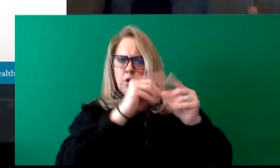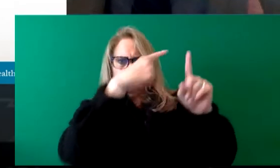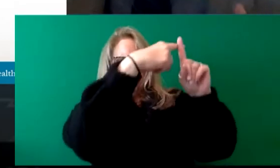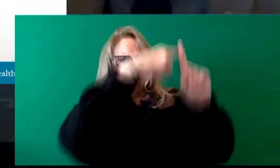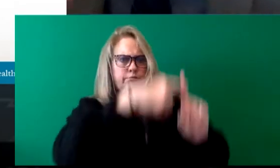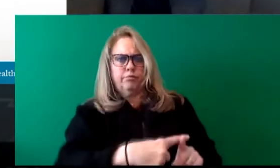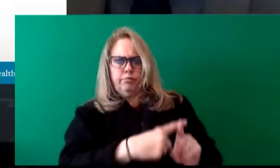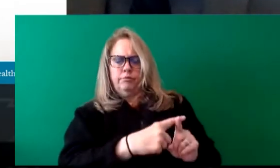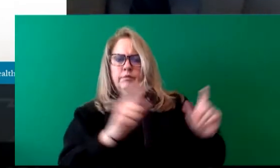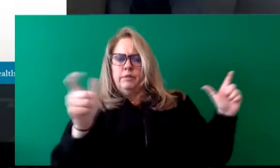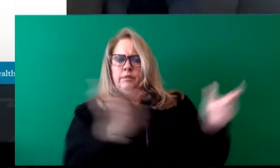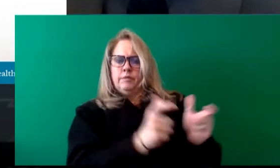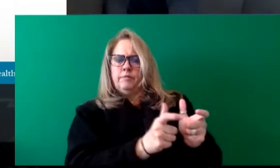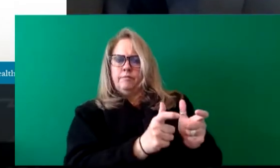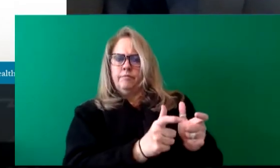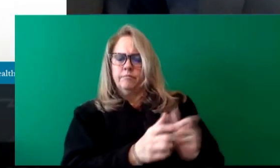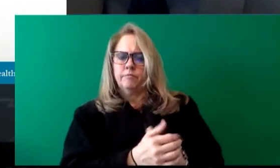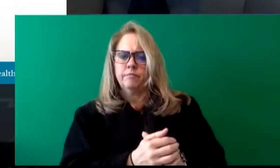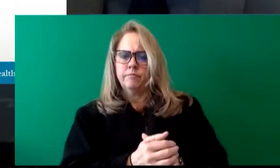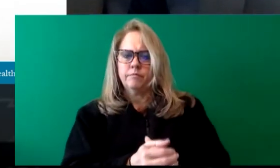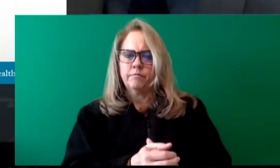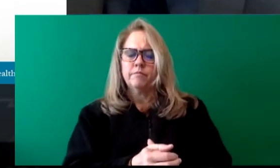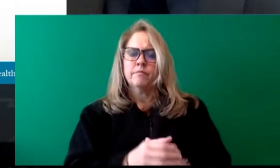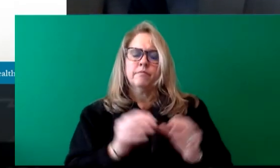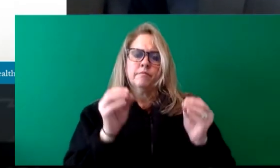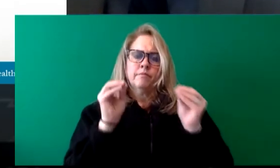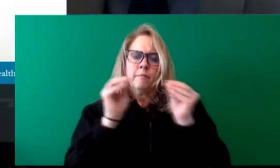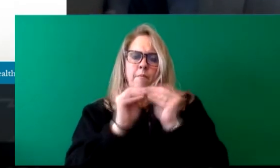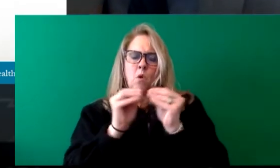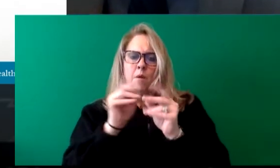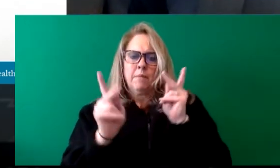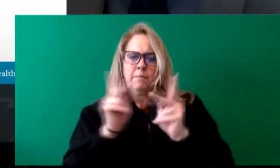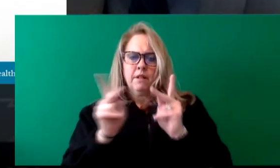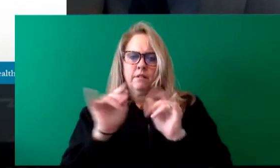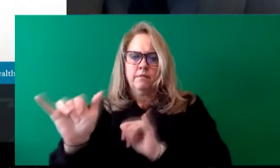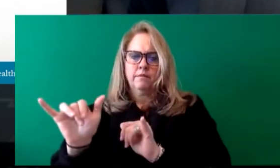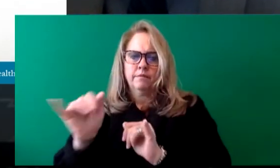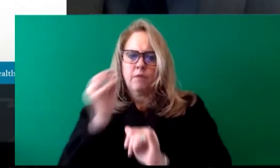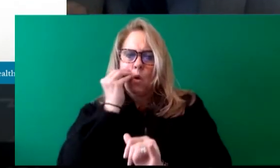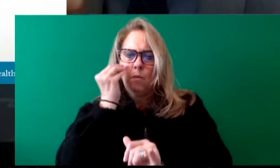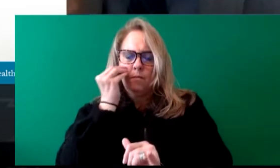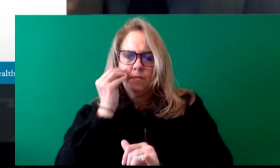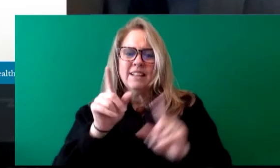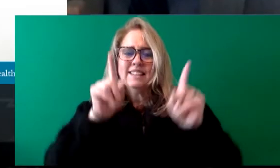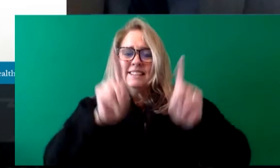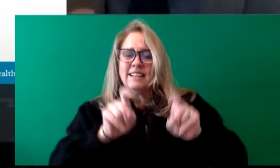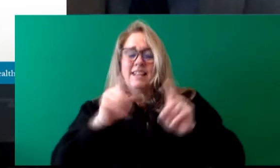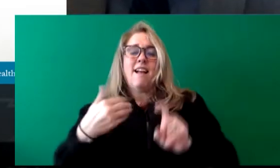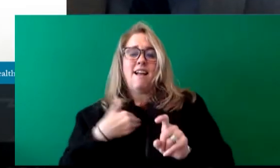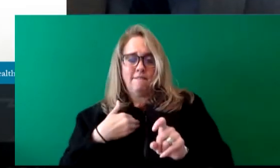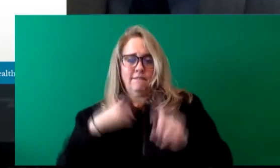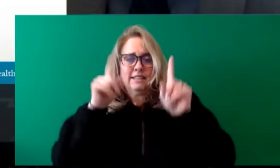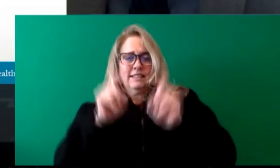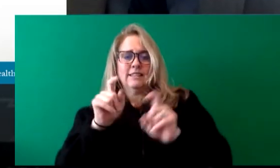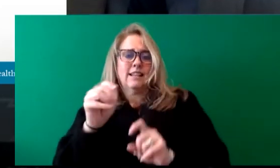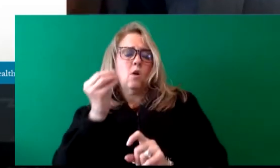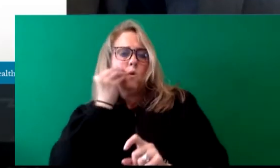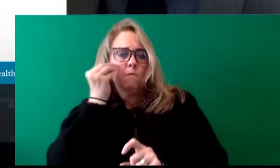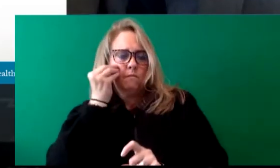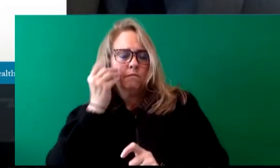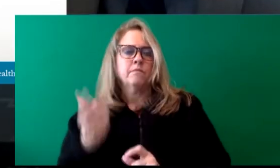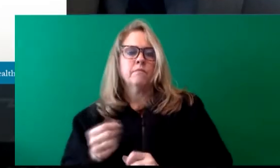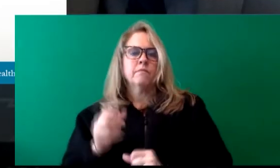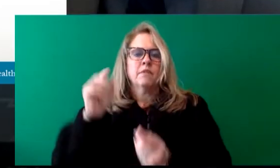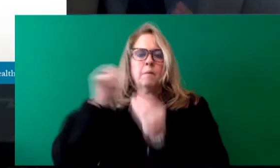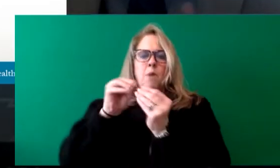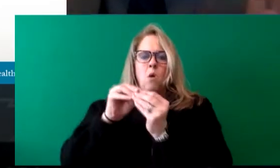testing kits. The metric itself of incidence and test positivity loses a little bit of resolution. We're not taking